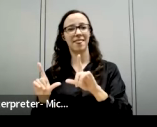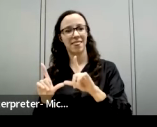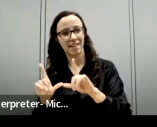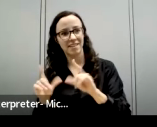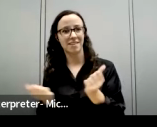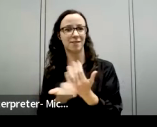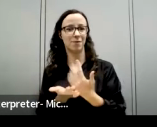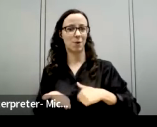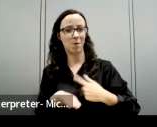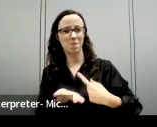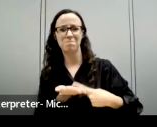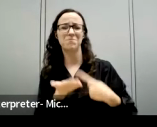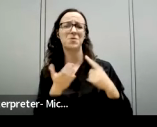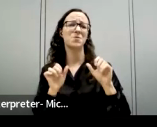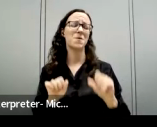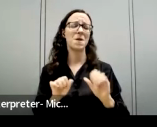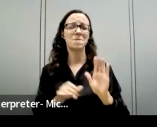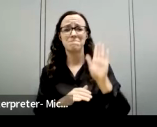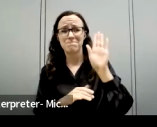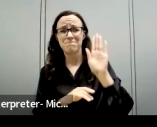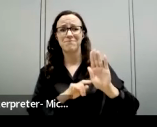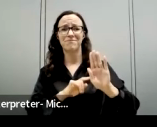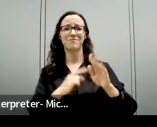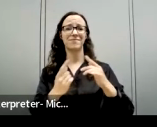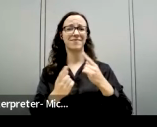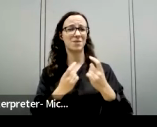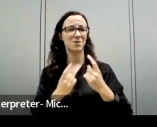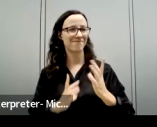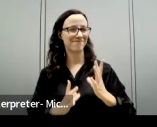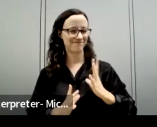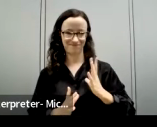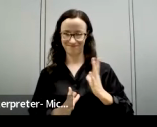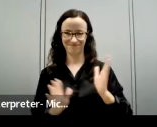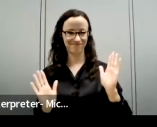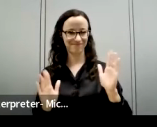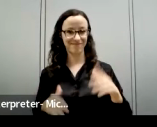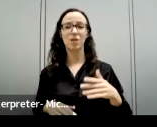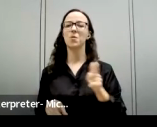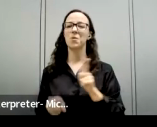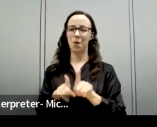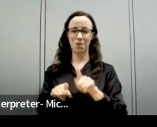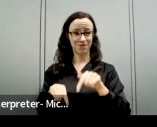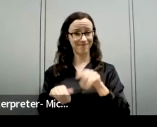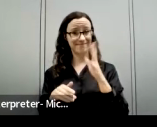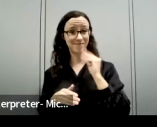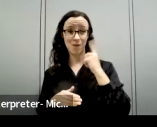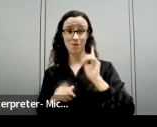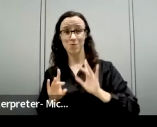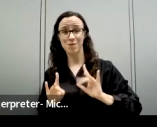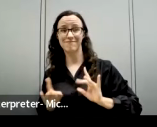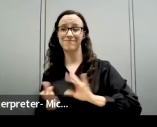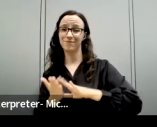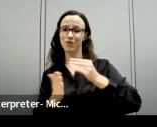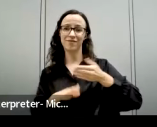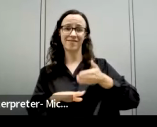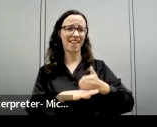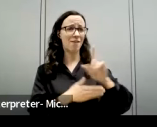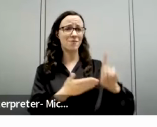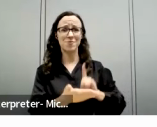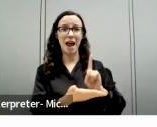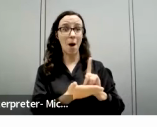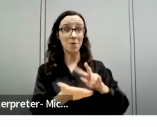about, feel free to ask questions, and also know that it's just a learning experience. So even after this hour, you probably won't,